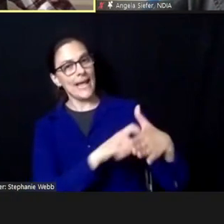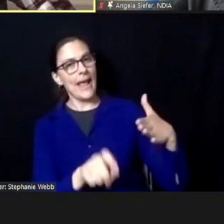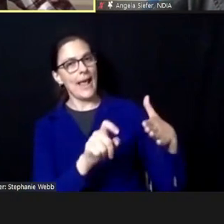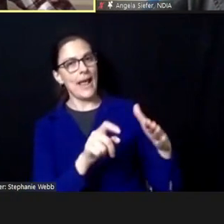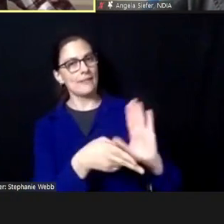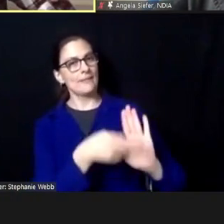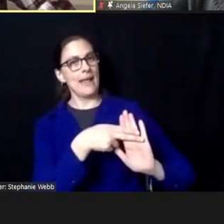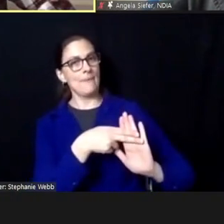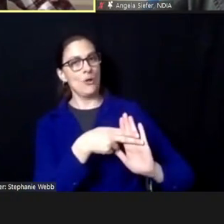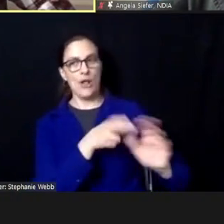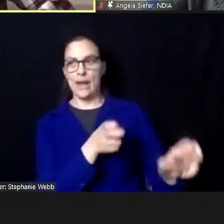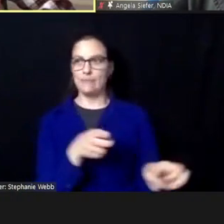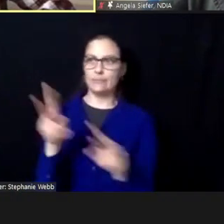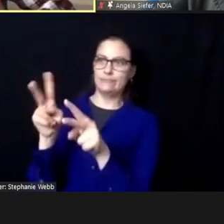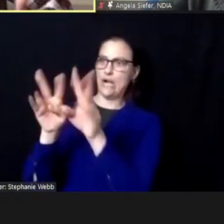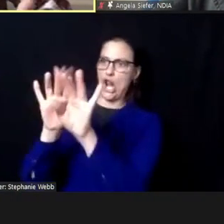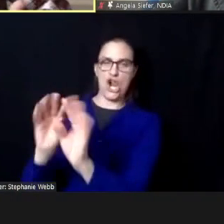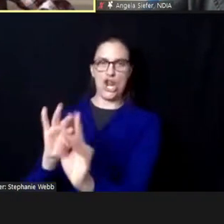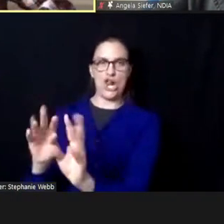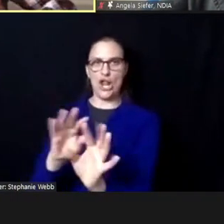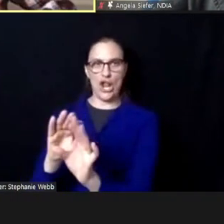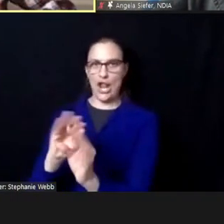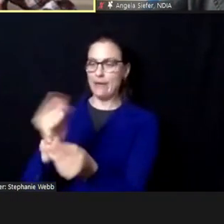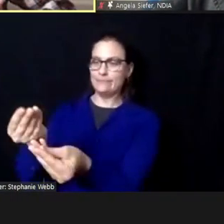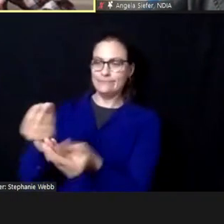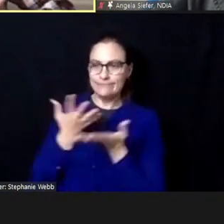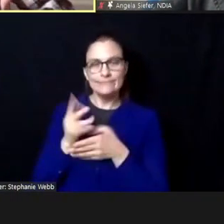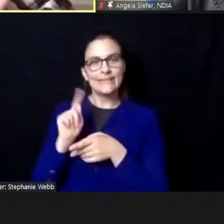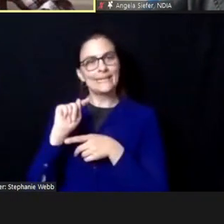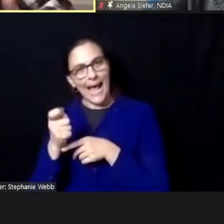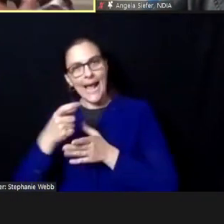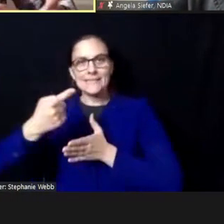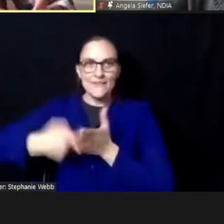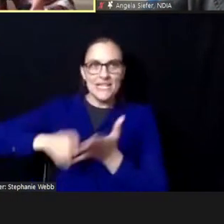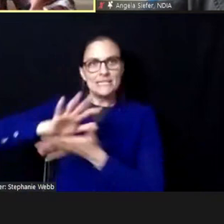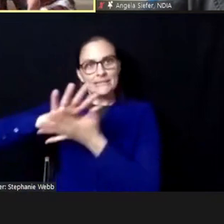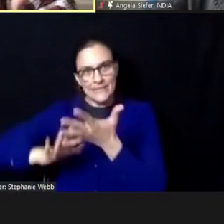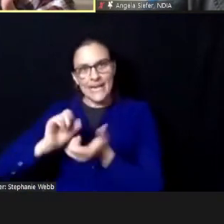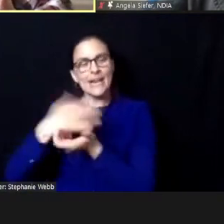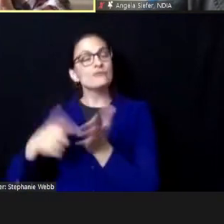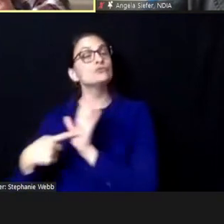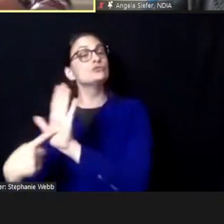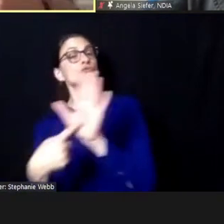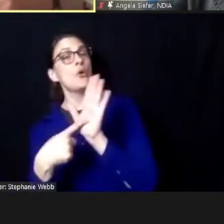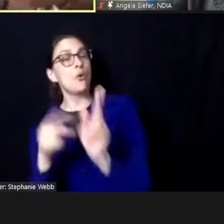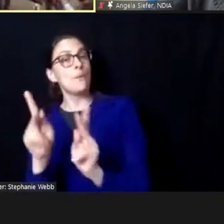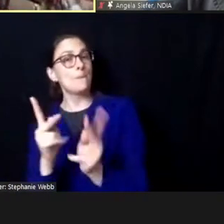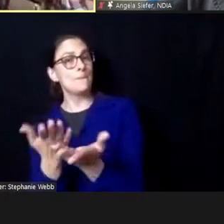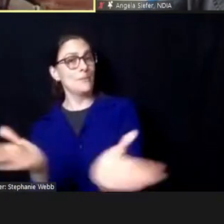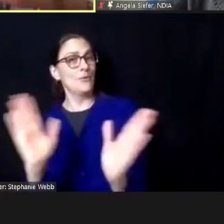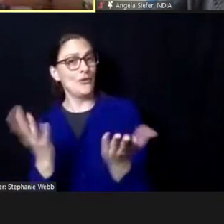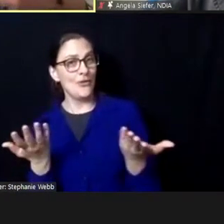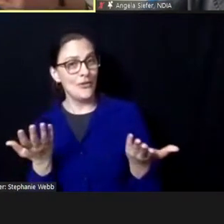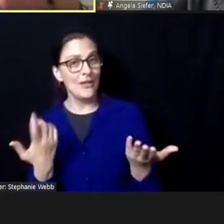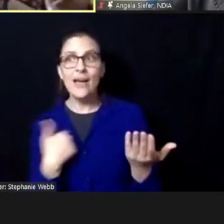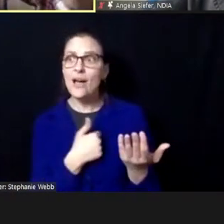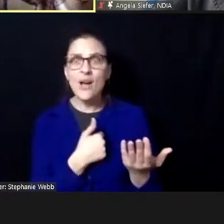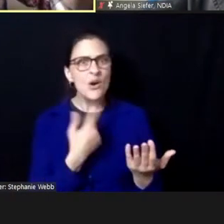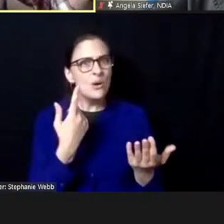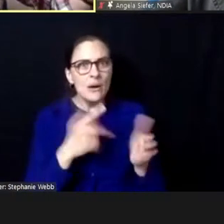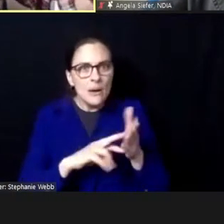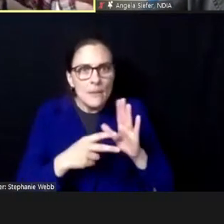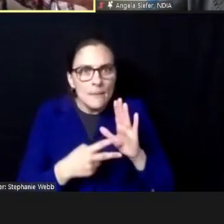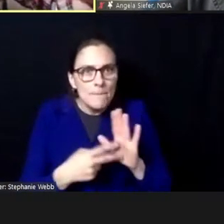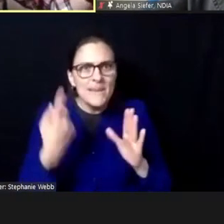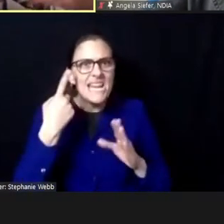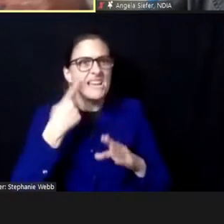et cetera. And we don't do that to beat up on the ISPs. We do it to help consumers. And it's that machine readability is kind of what